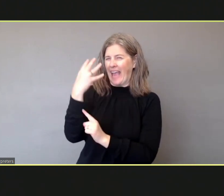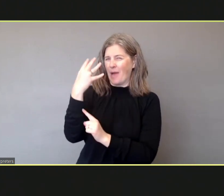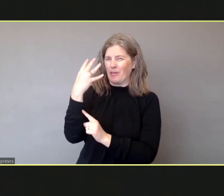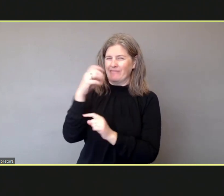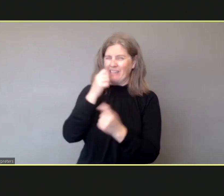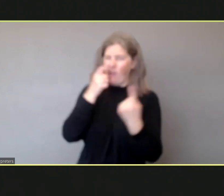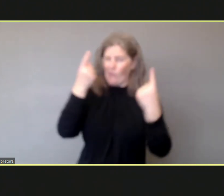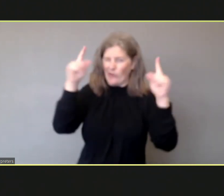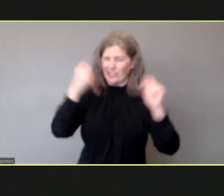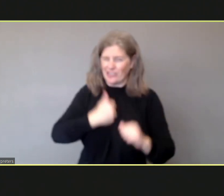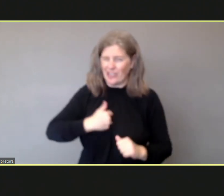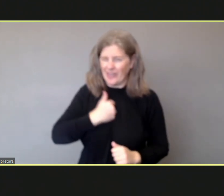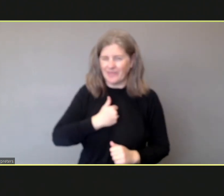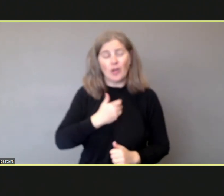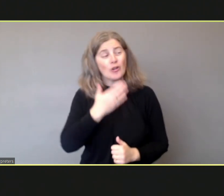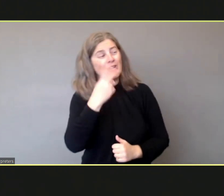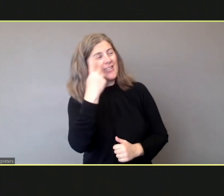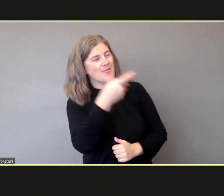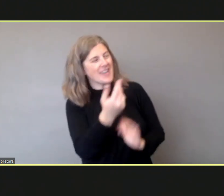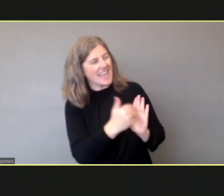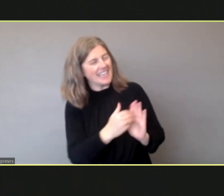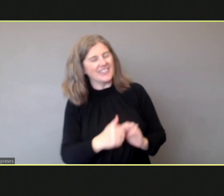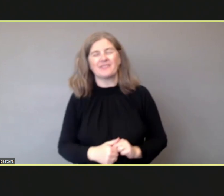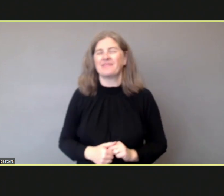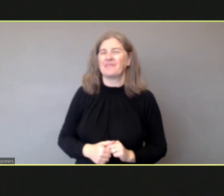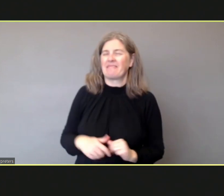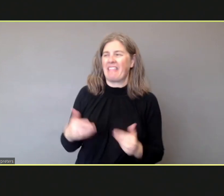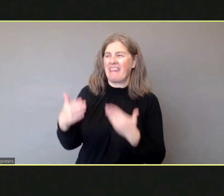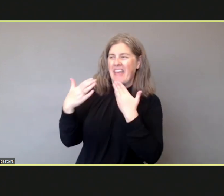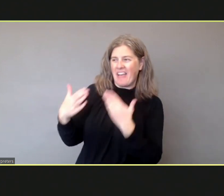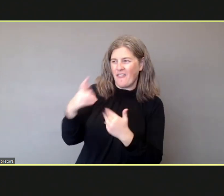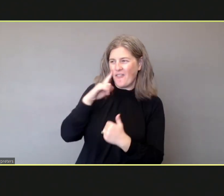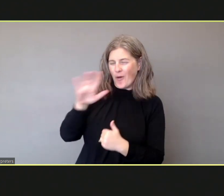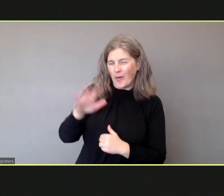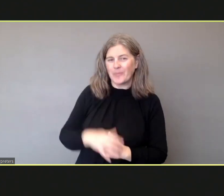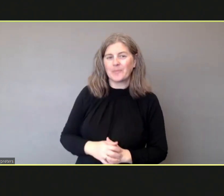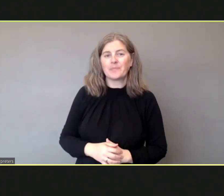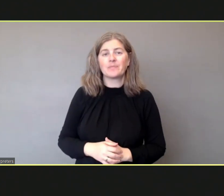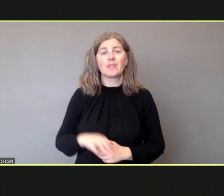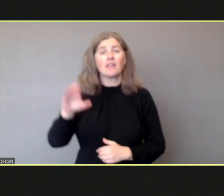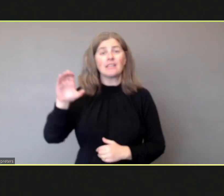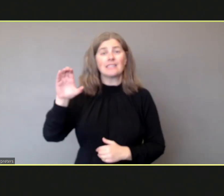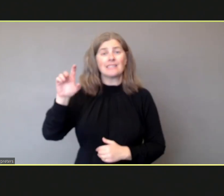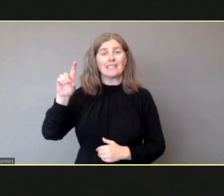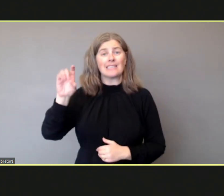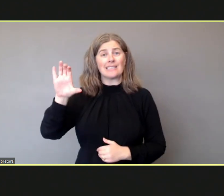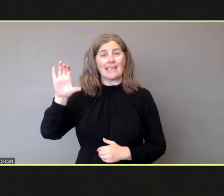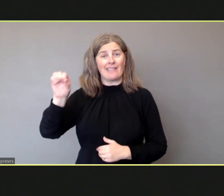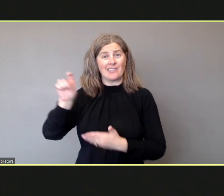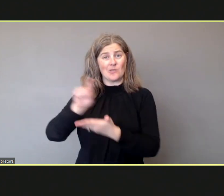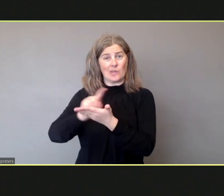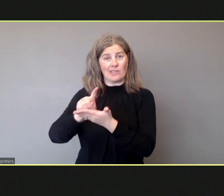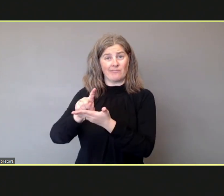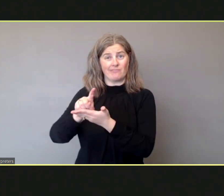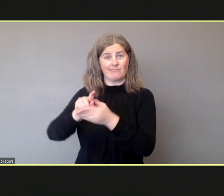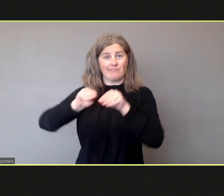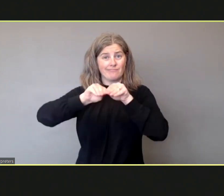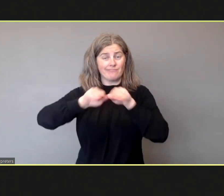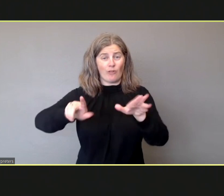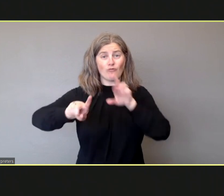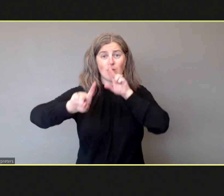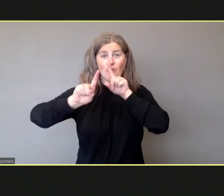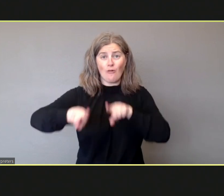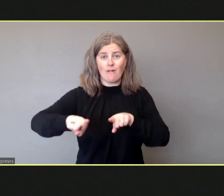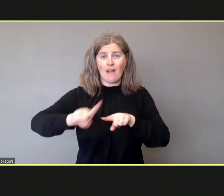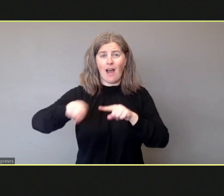so Good to see you again. I'm grateful for that. The CDC earlier this week released a report about